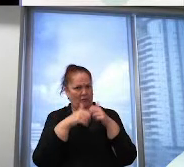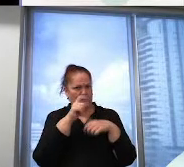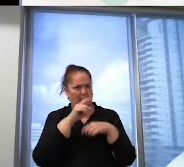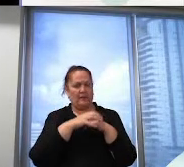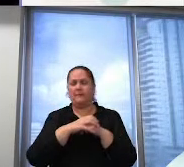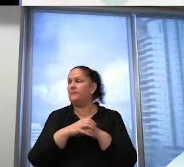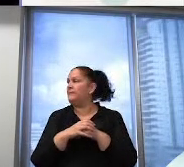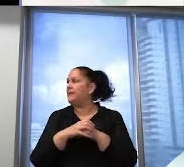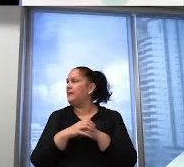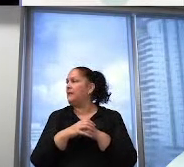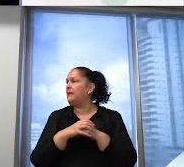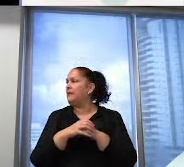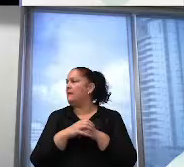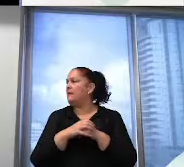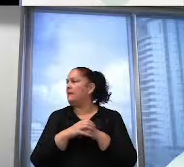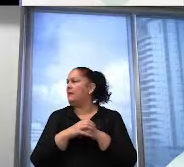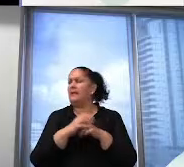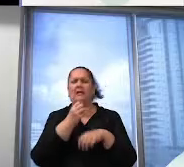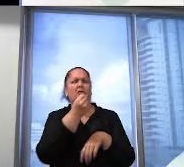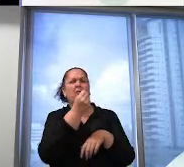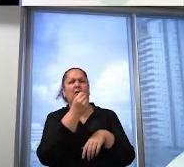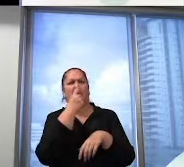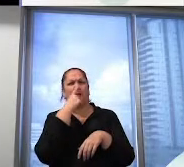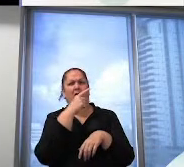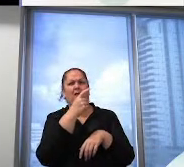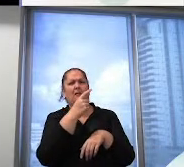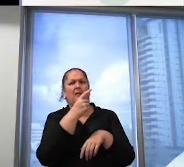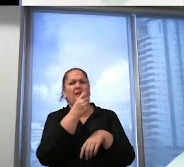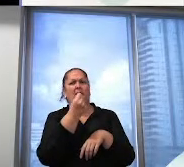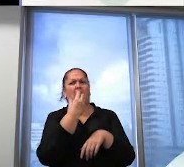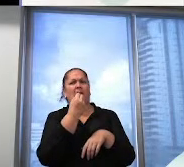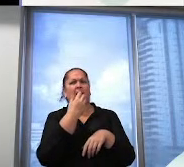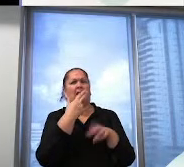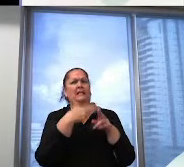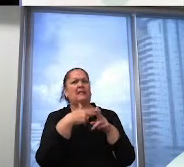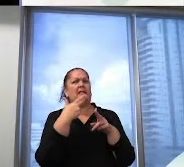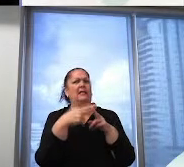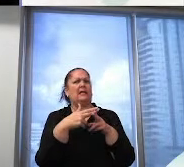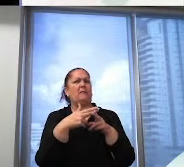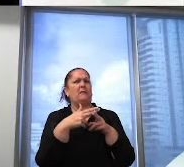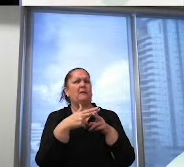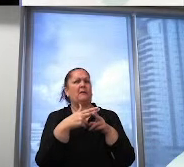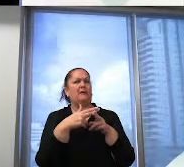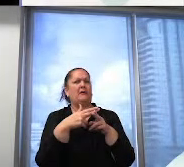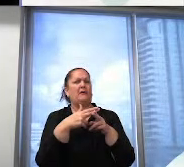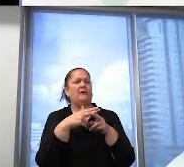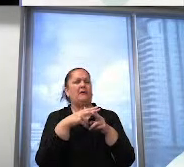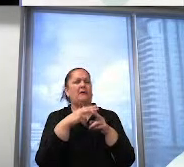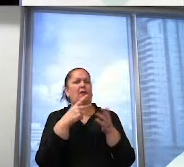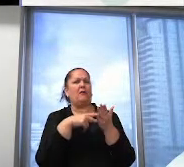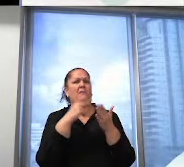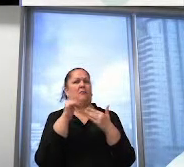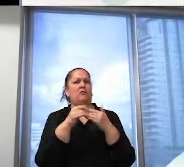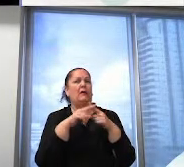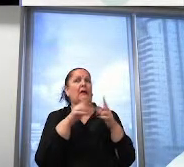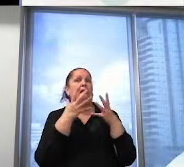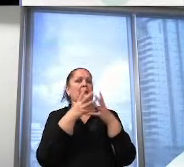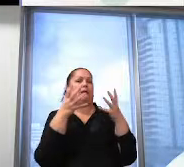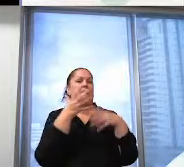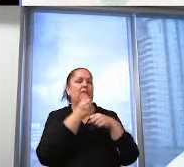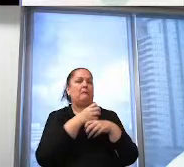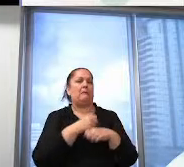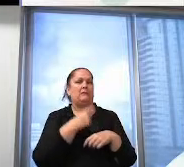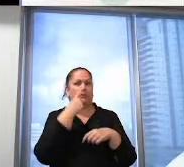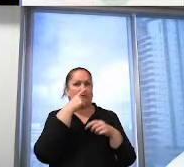with that problem? Can you please, other than the number, could you please also provide me the name of that program brief? There are a lot of